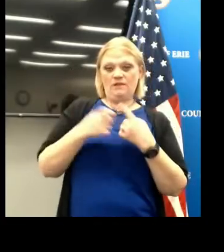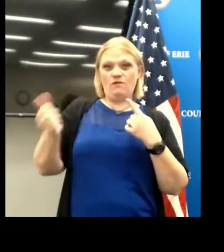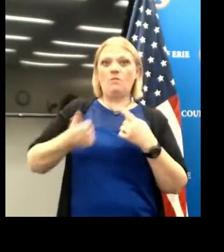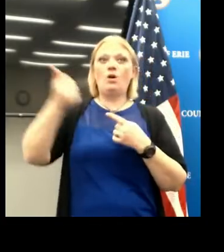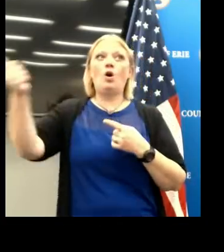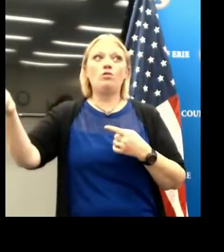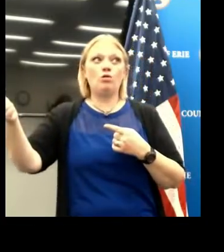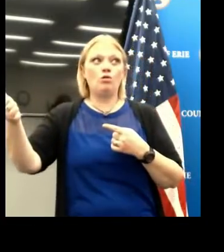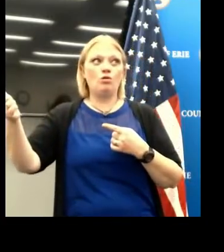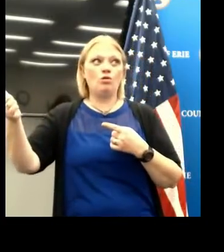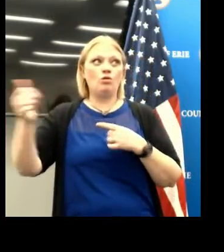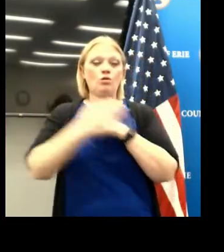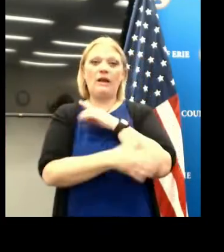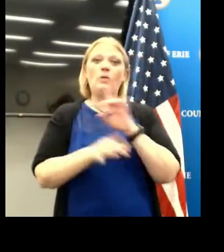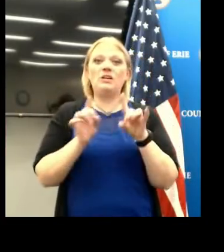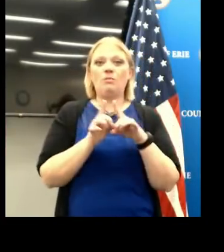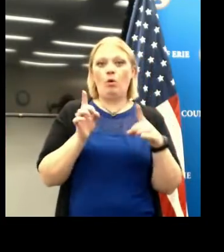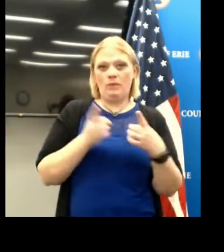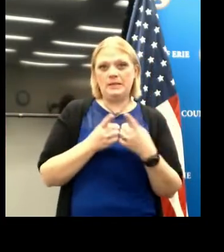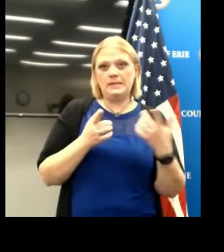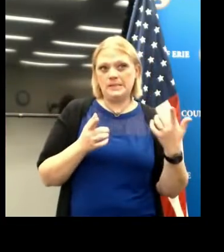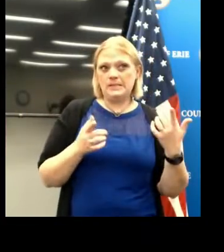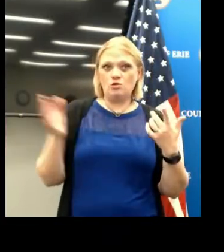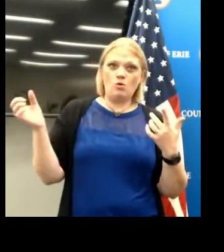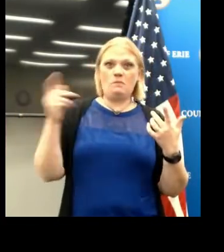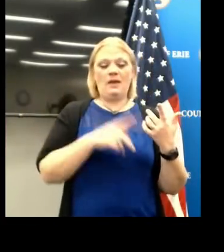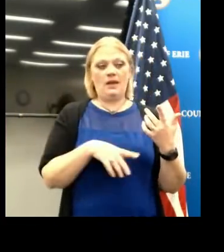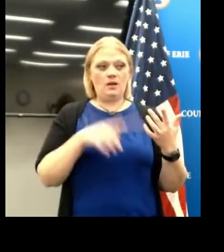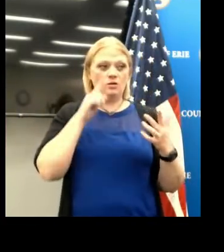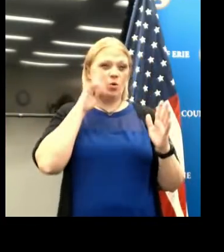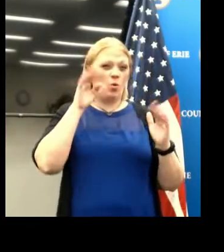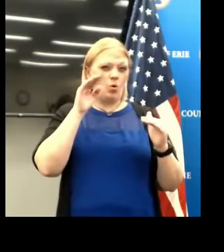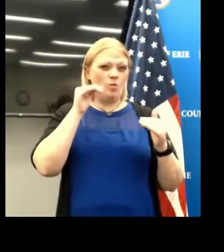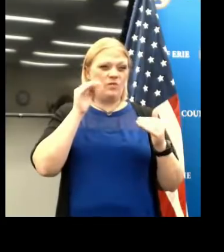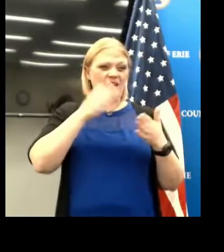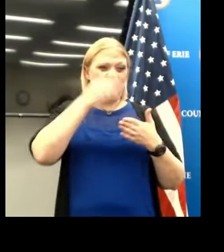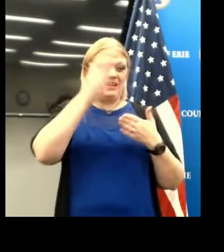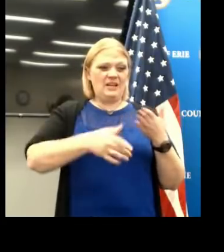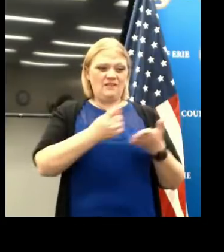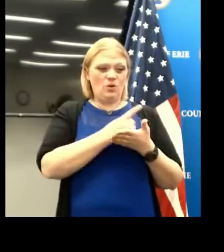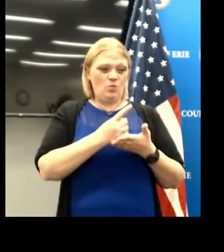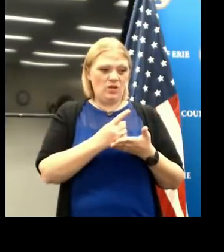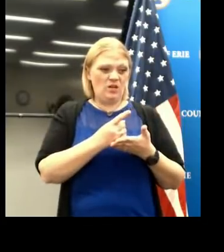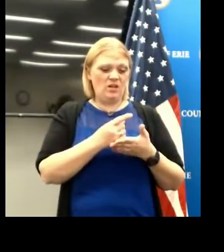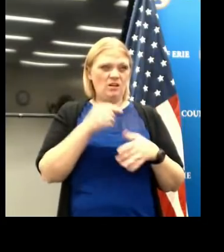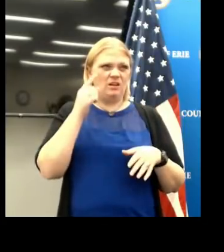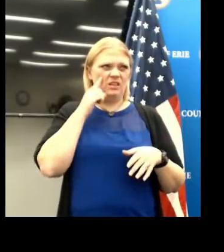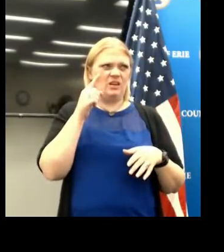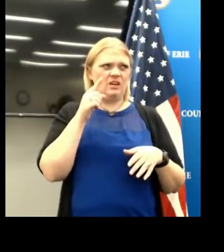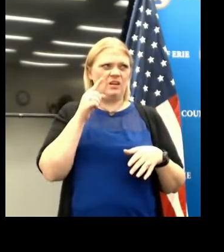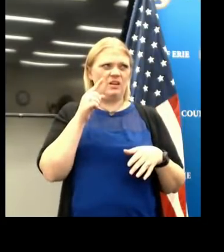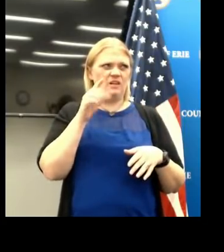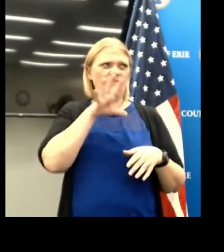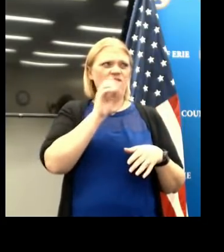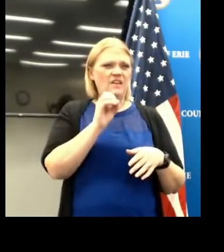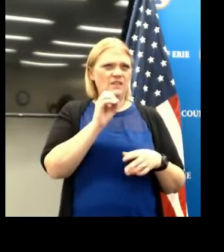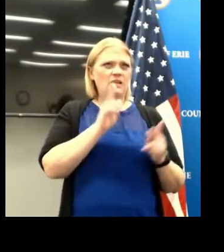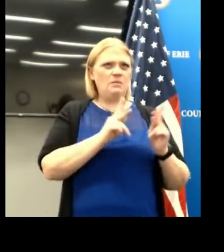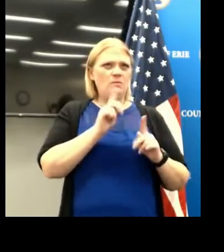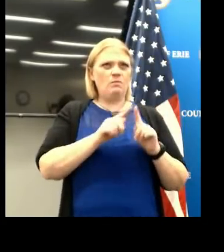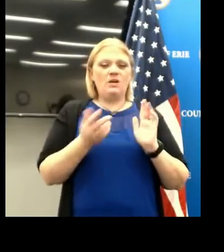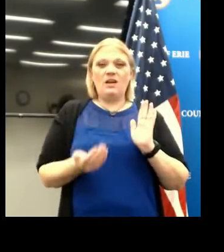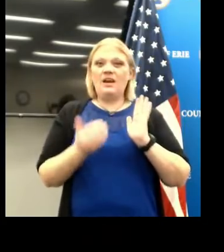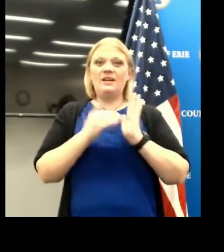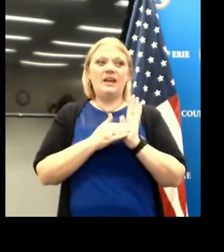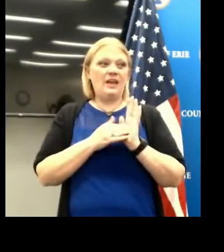other county departments. So, hopefully by the end of the week we'll have maybe 50 people, but again,